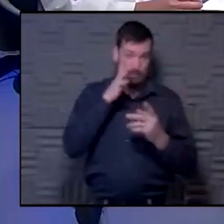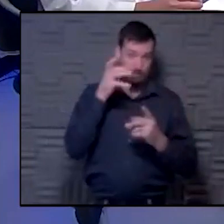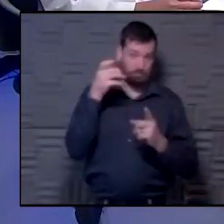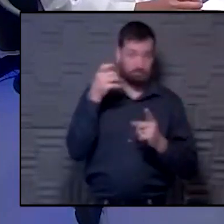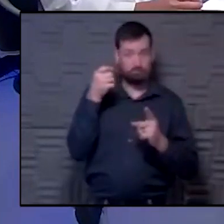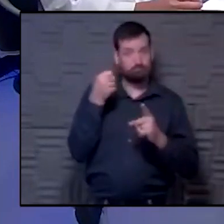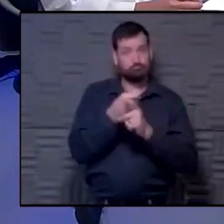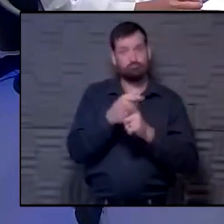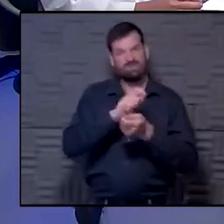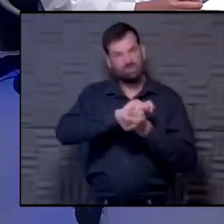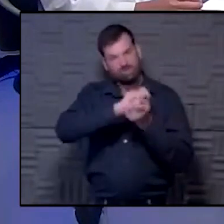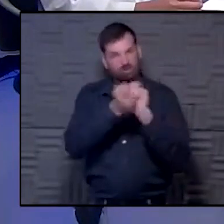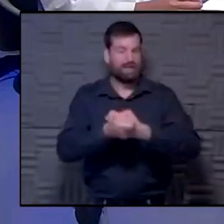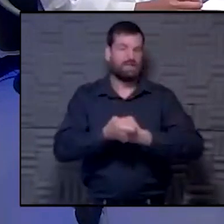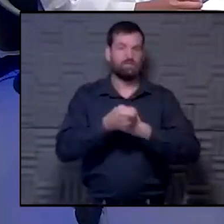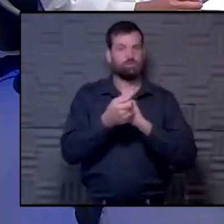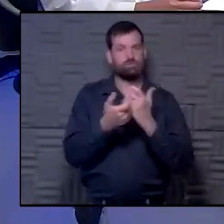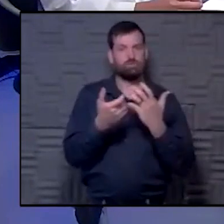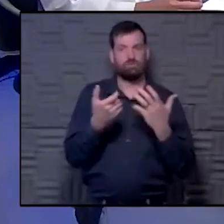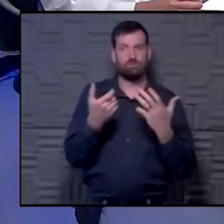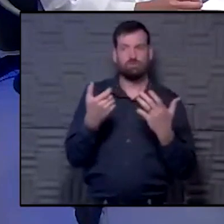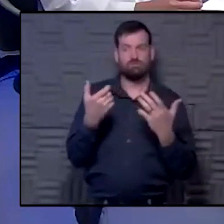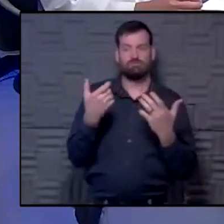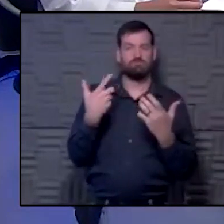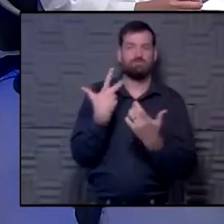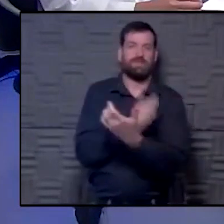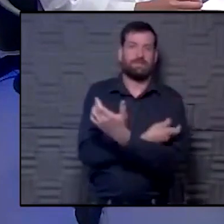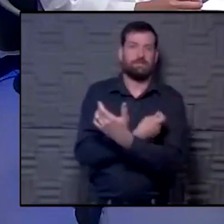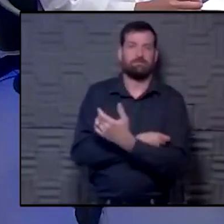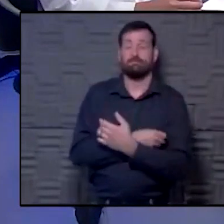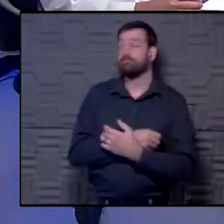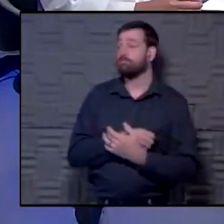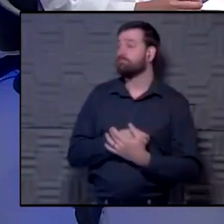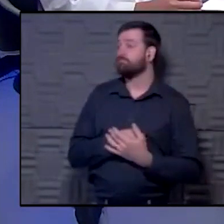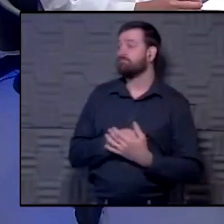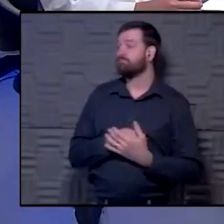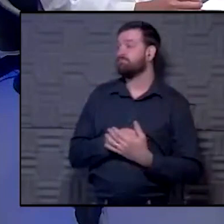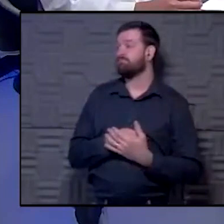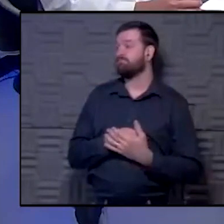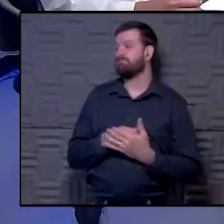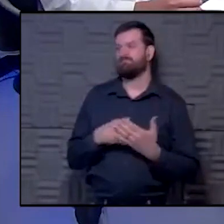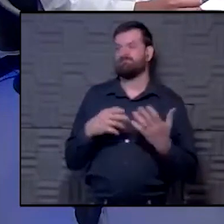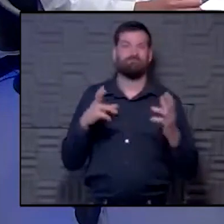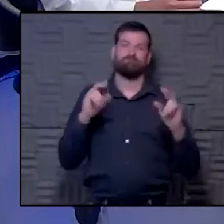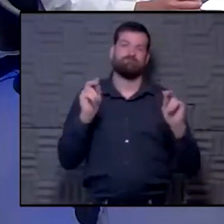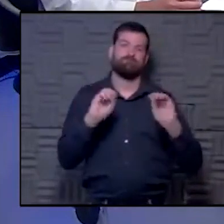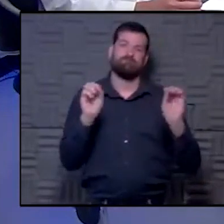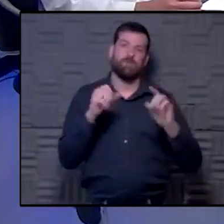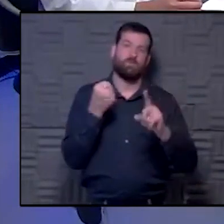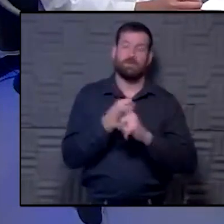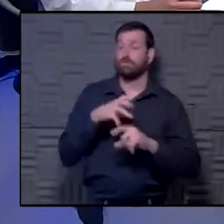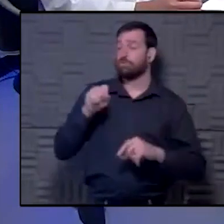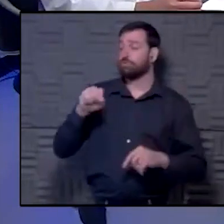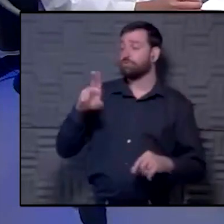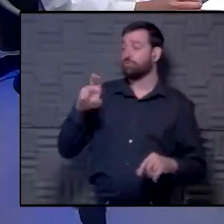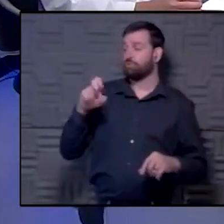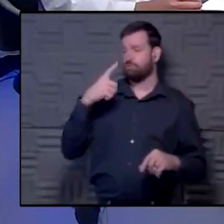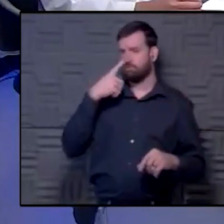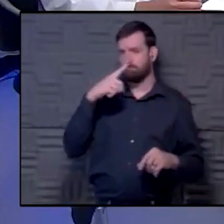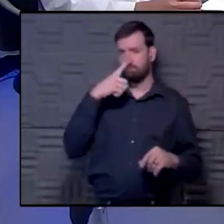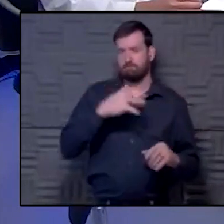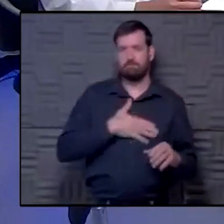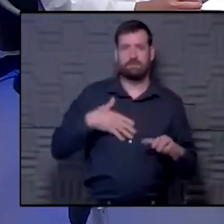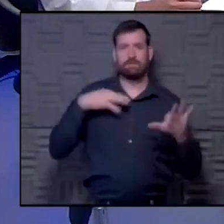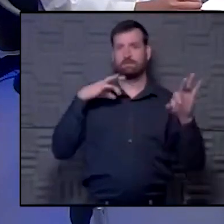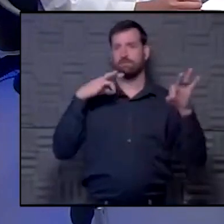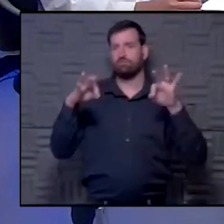the efficiency or efficacy of the vaccine. Go get vaccinated, won't have an effect. No. Sue wants to know, can you please describe